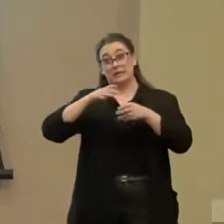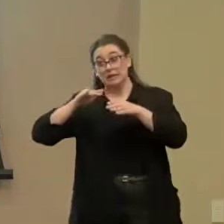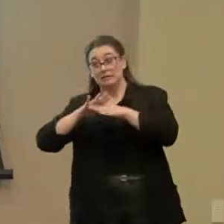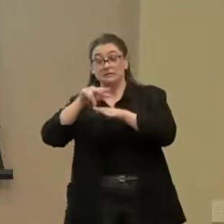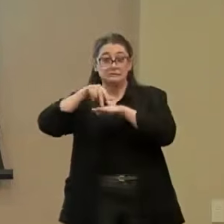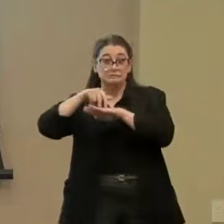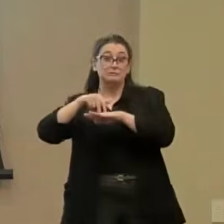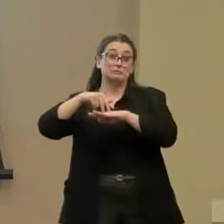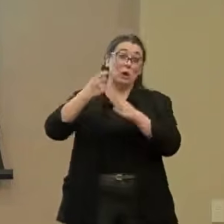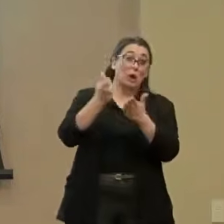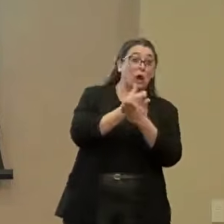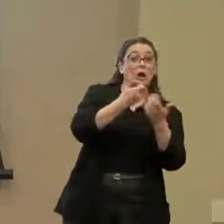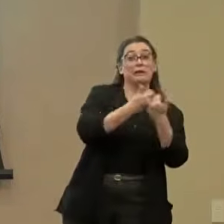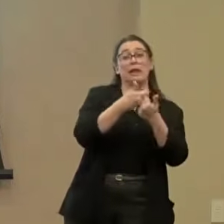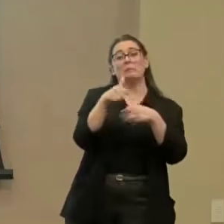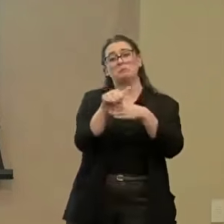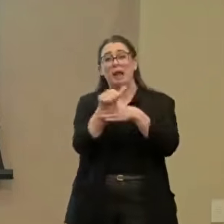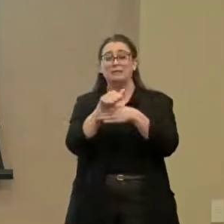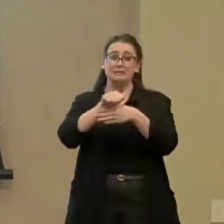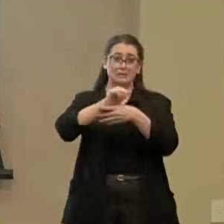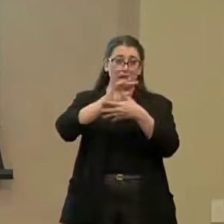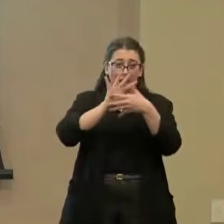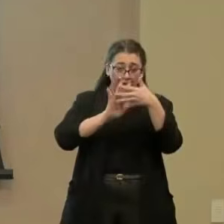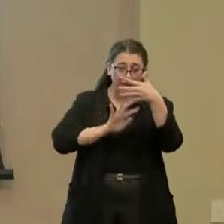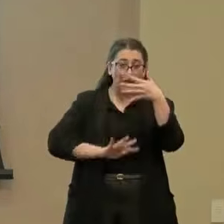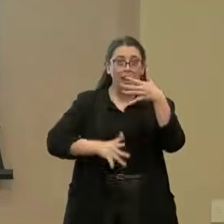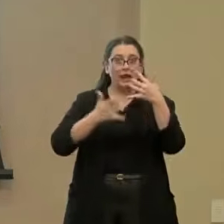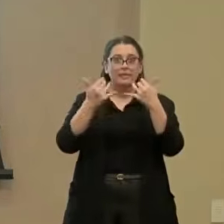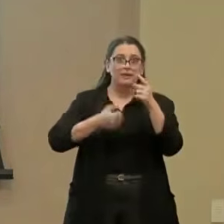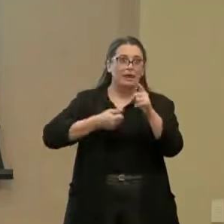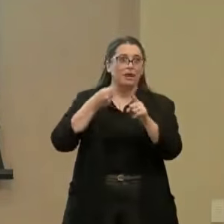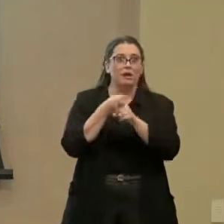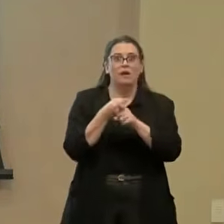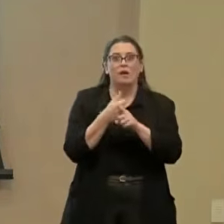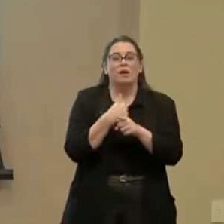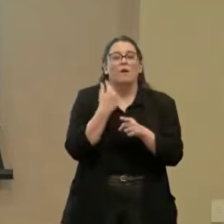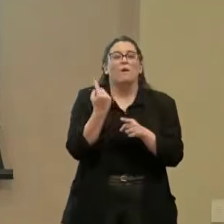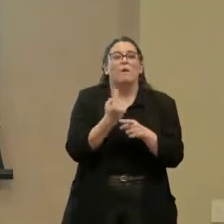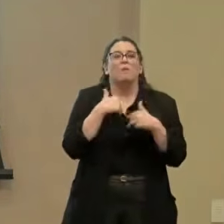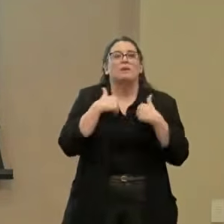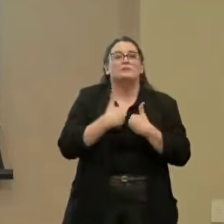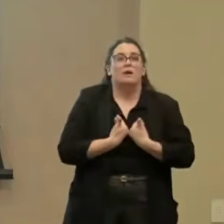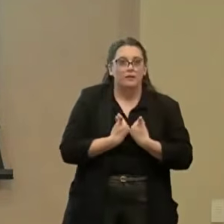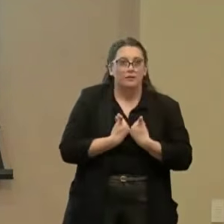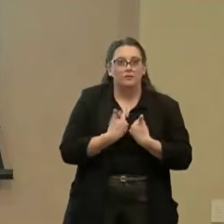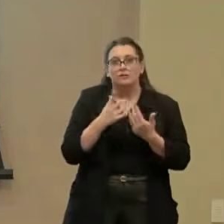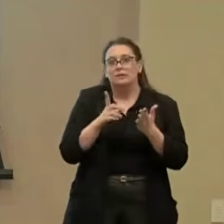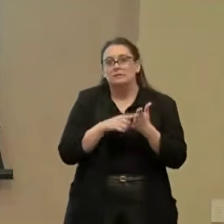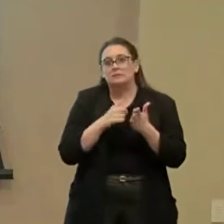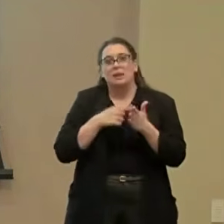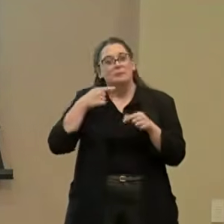their hockey games and practices, I turned into an always tired,